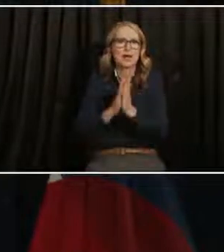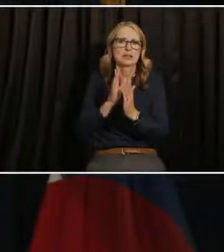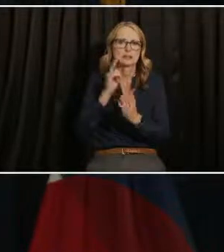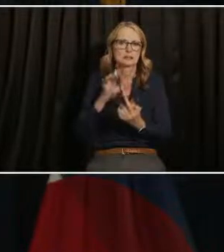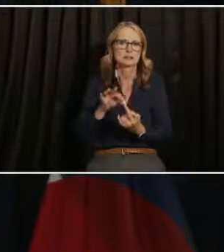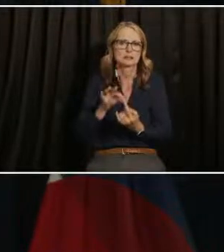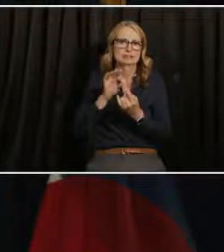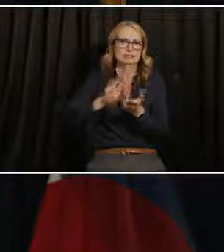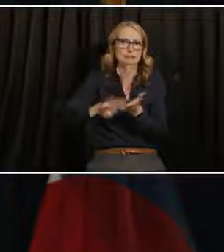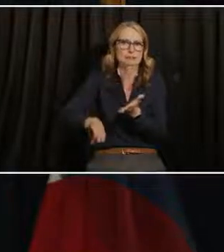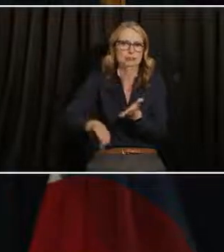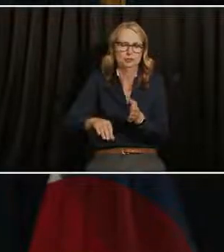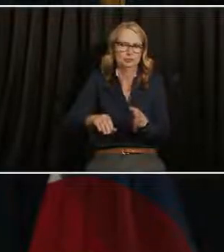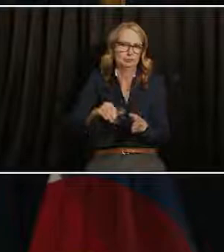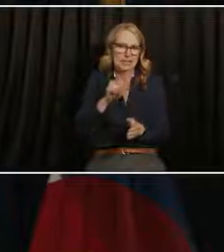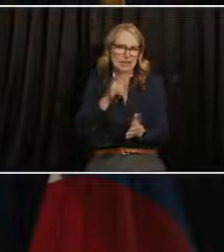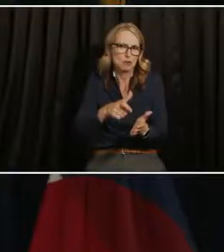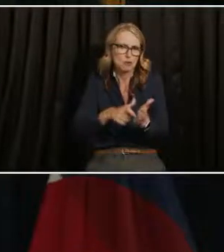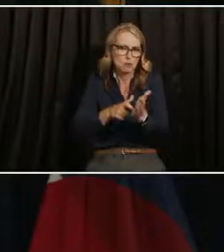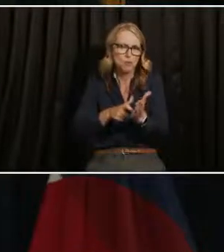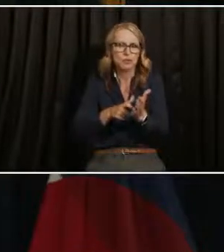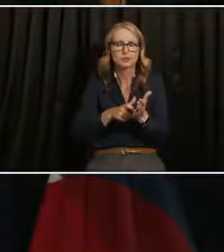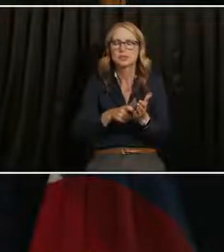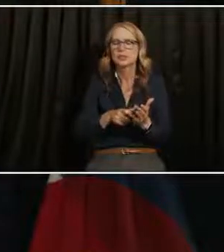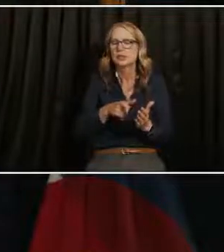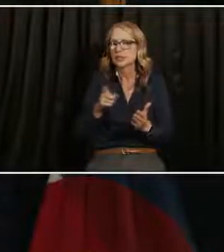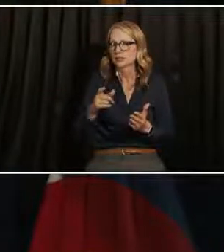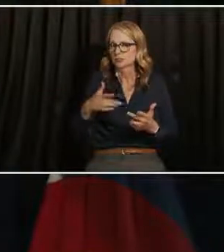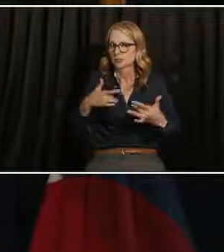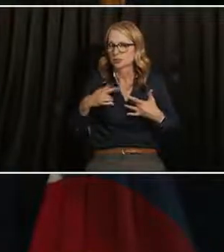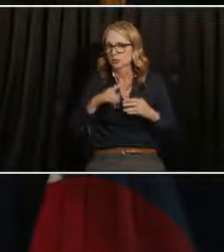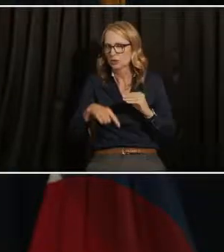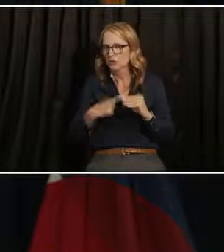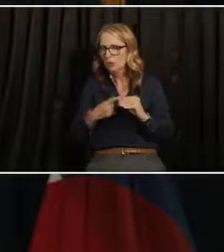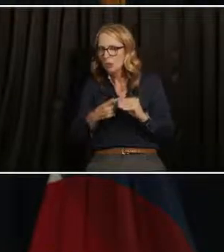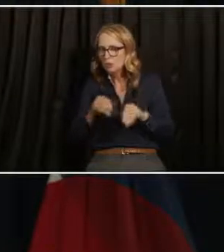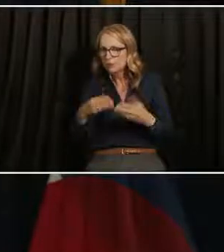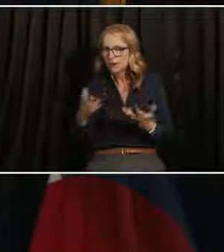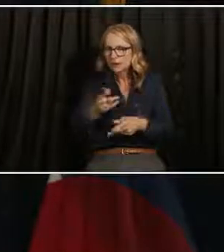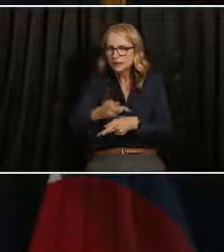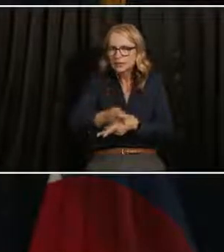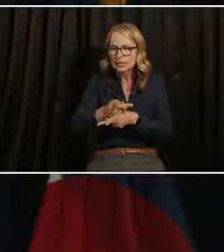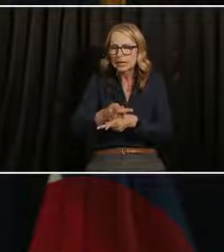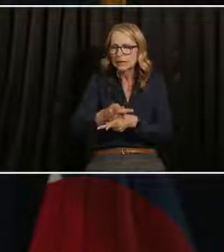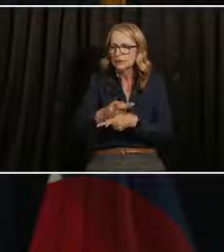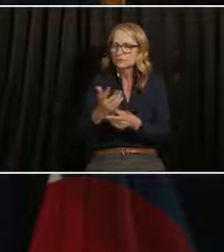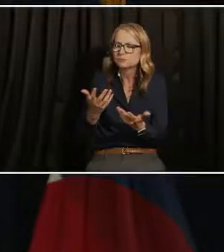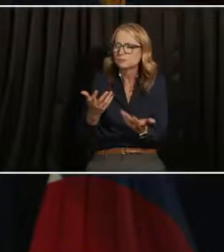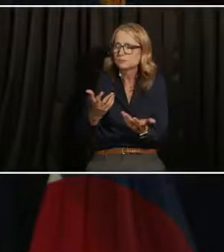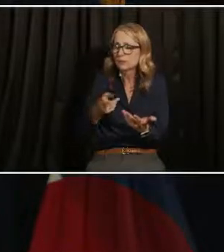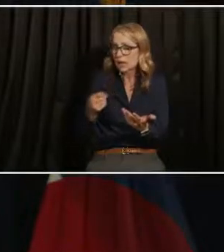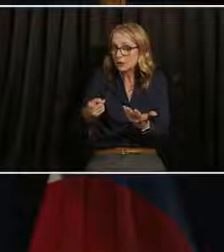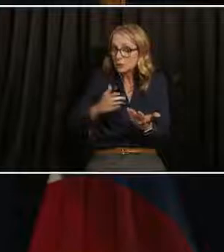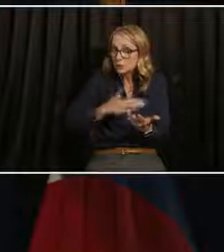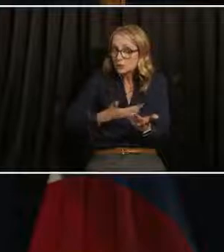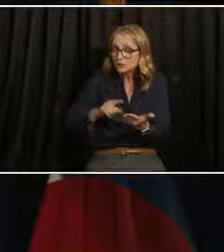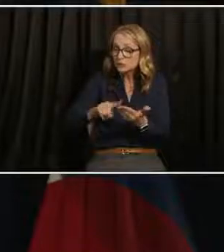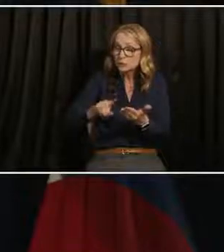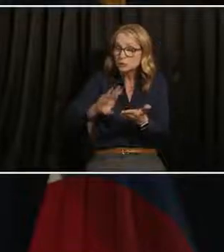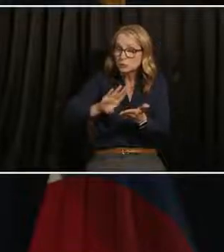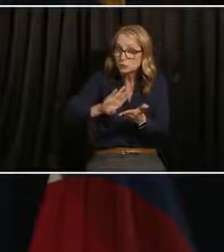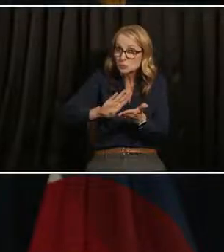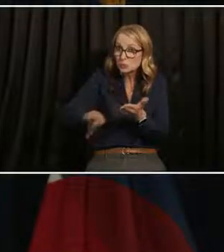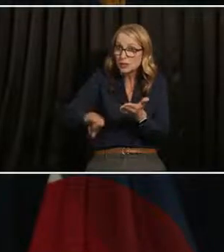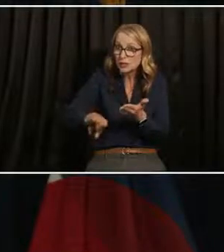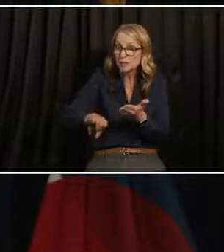because they're worried about being able to treat people in that area. Is that something you're willing to do, or how do you weigh those two vaccination